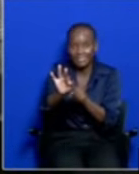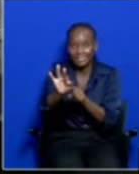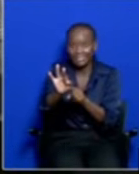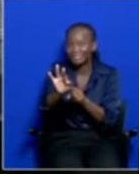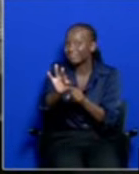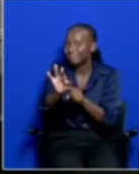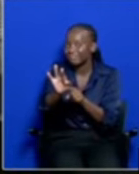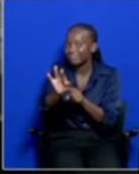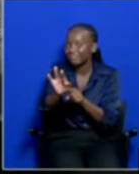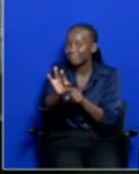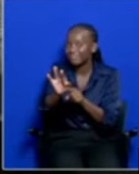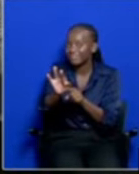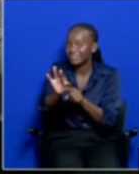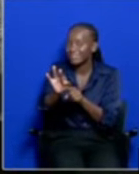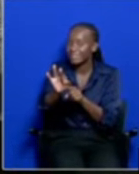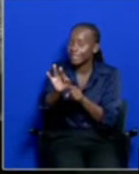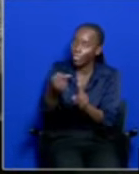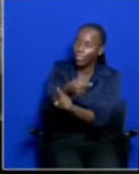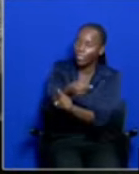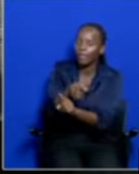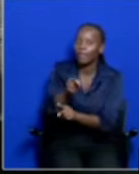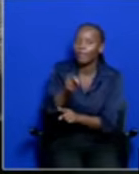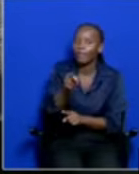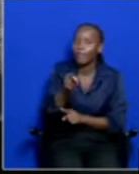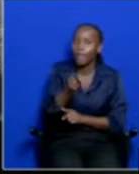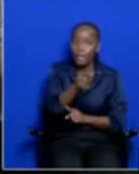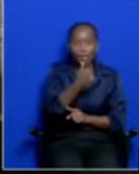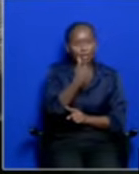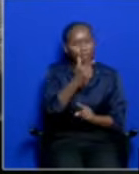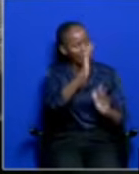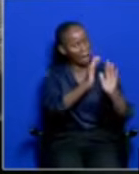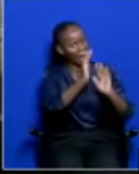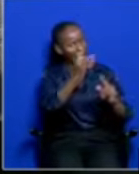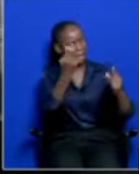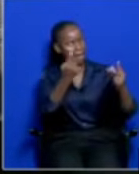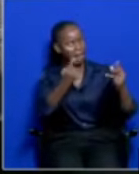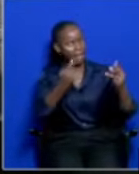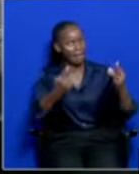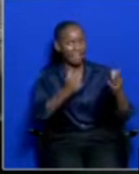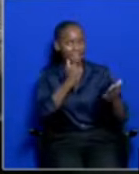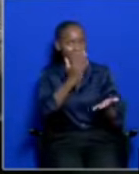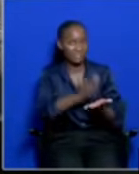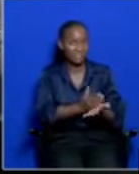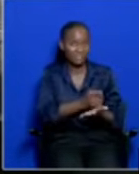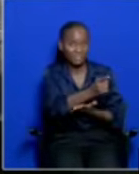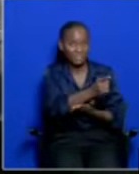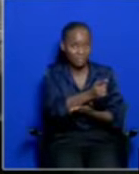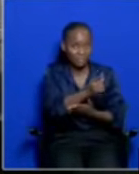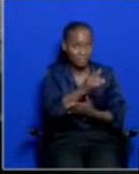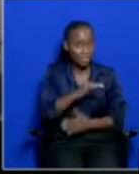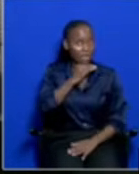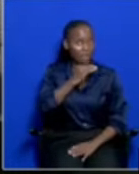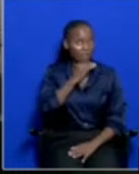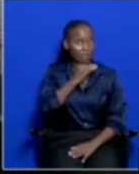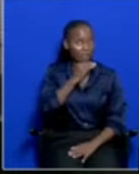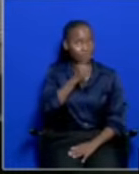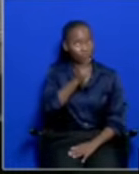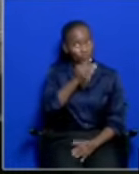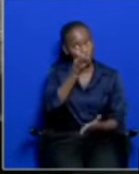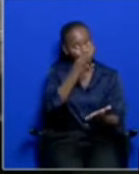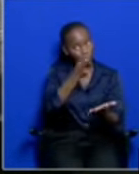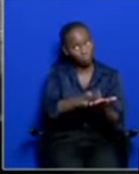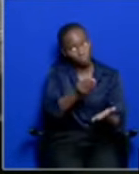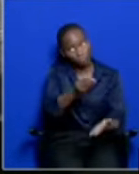make recommendations of a disciplinary nature? Because I'm concerned that if you do manage